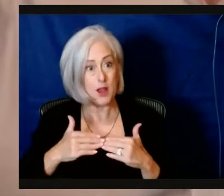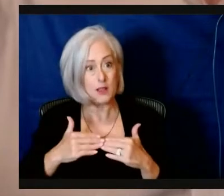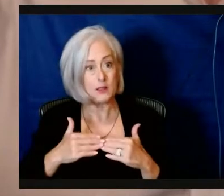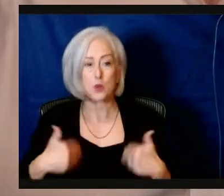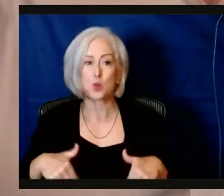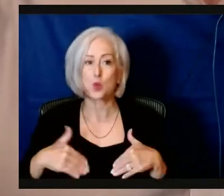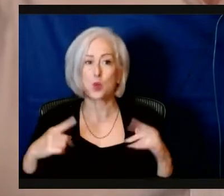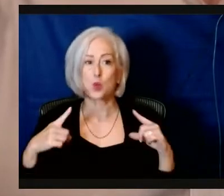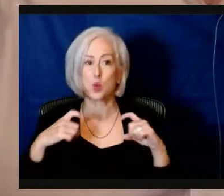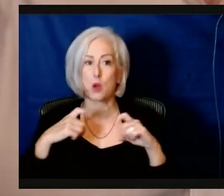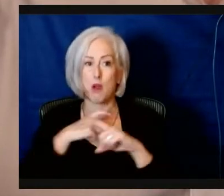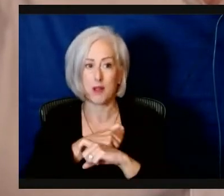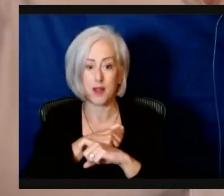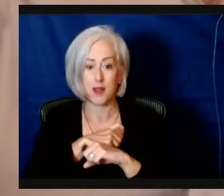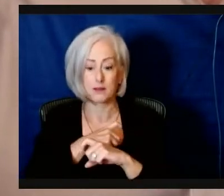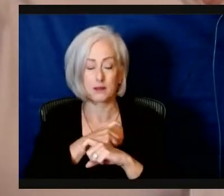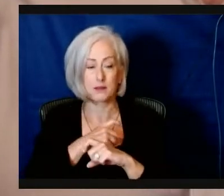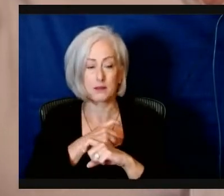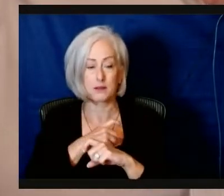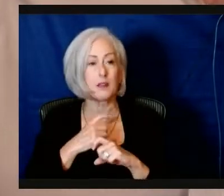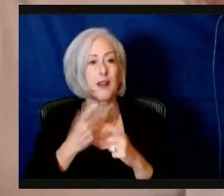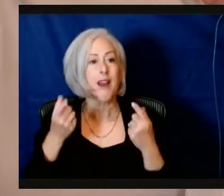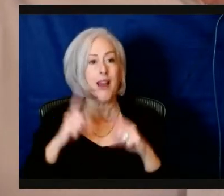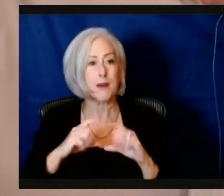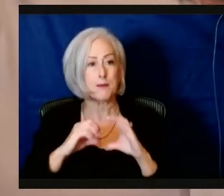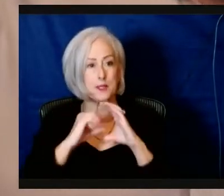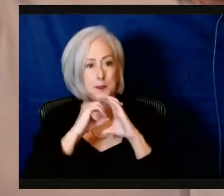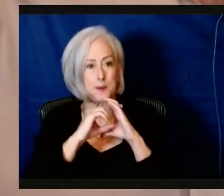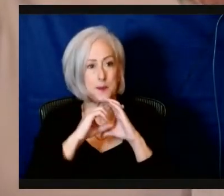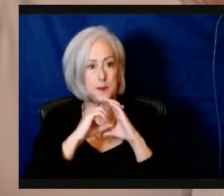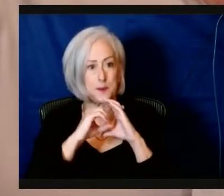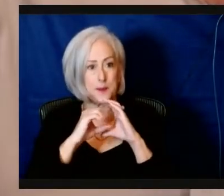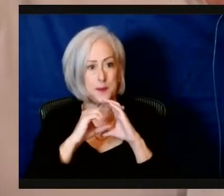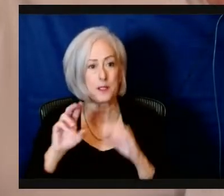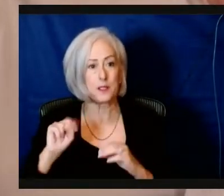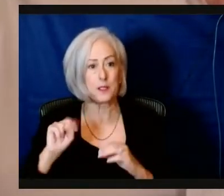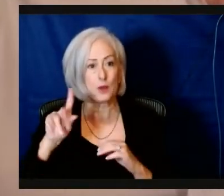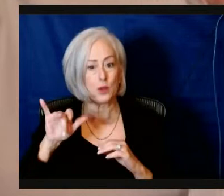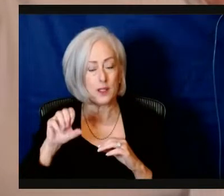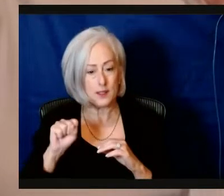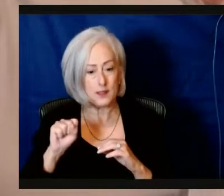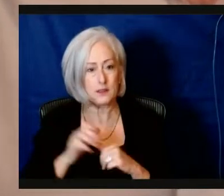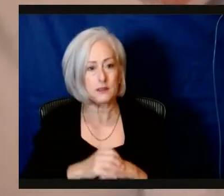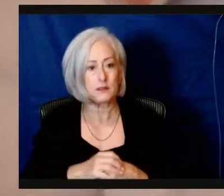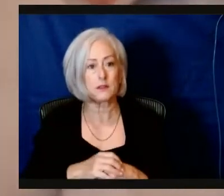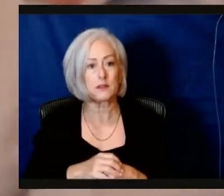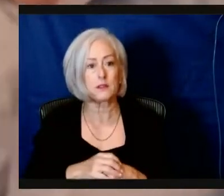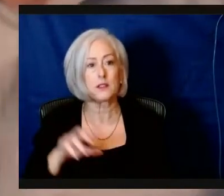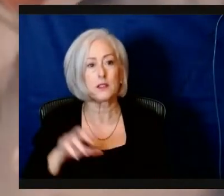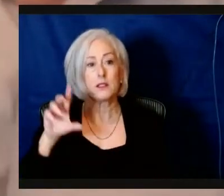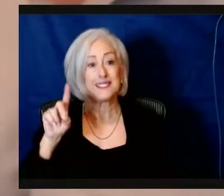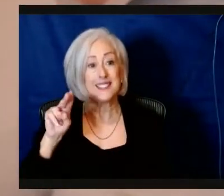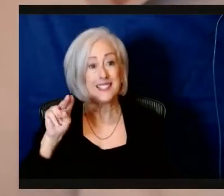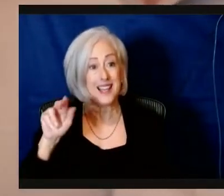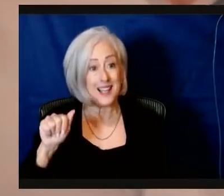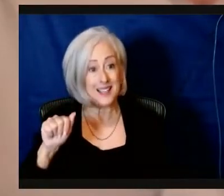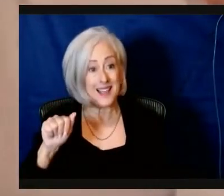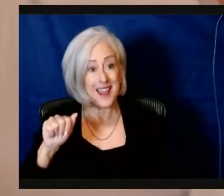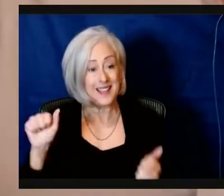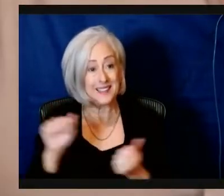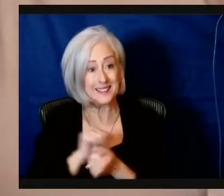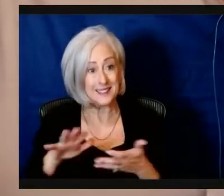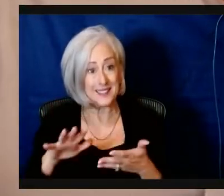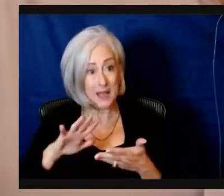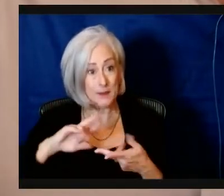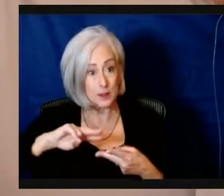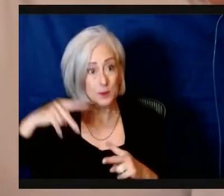And when you get DNA damage is the precursor, the mutations that occur in